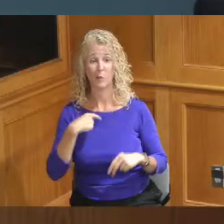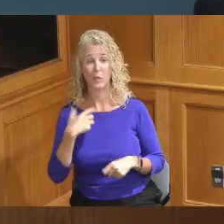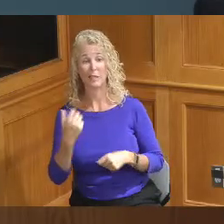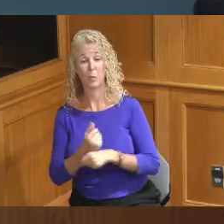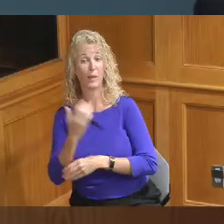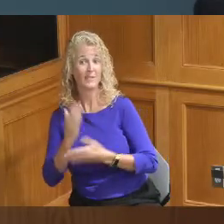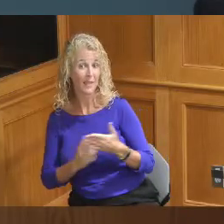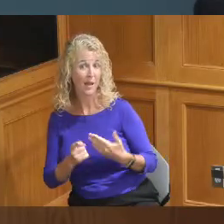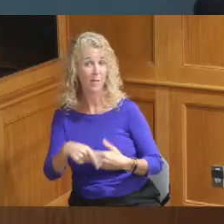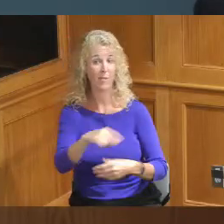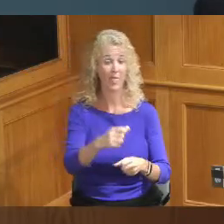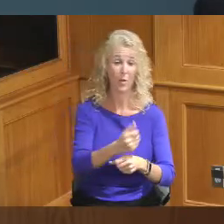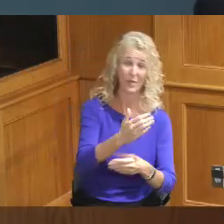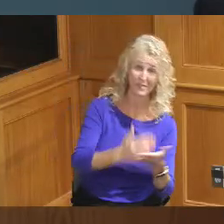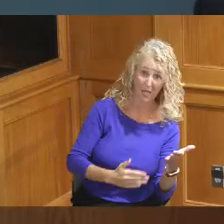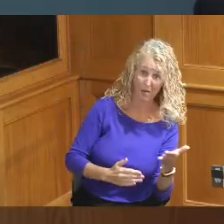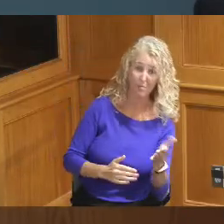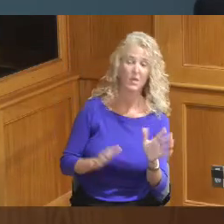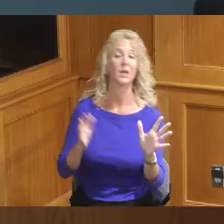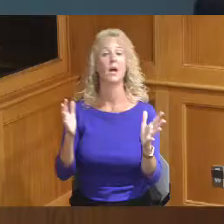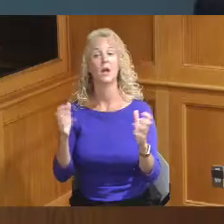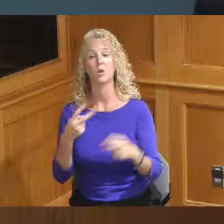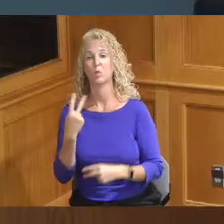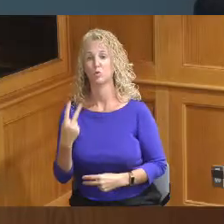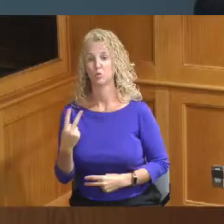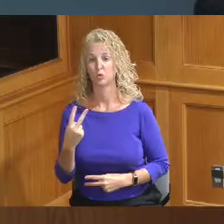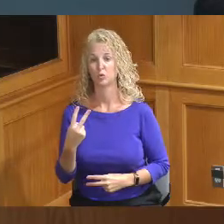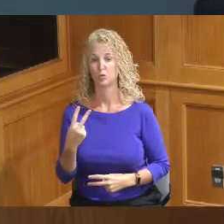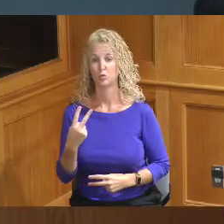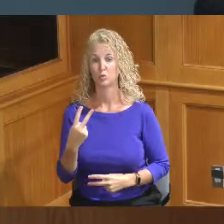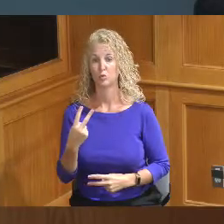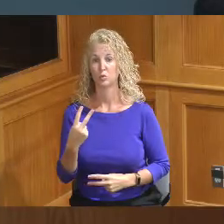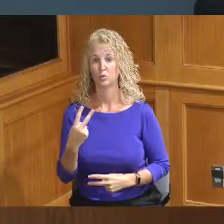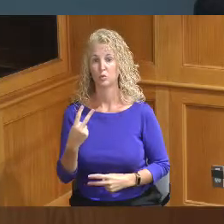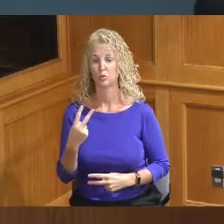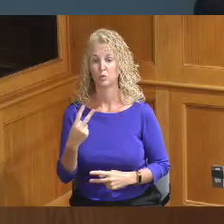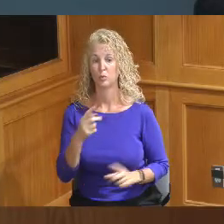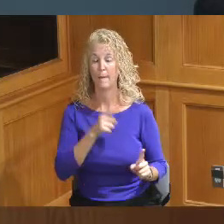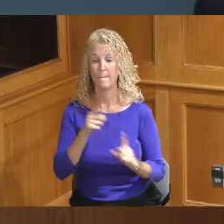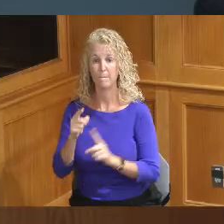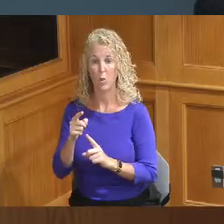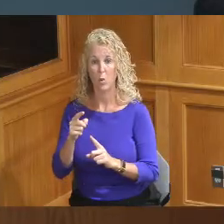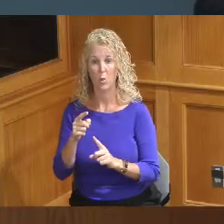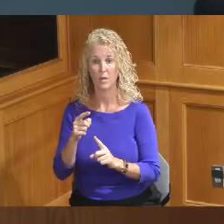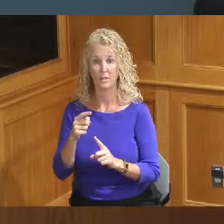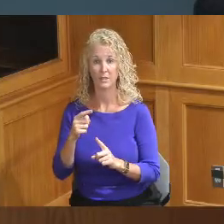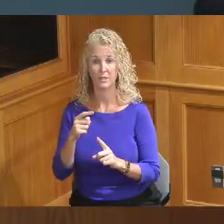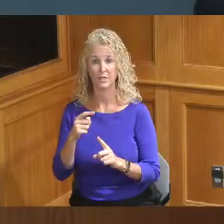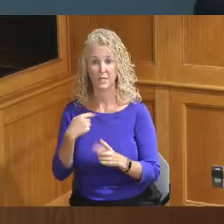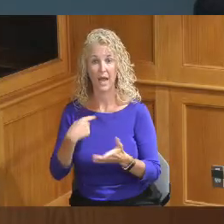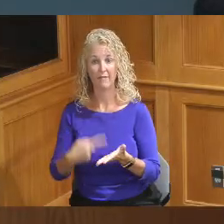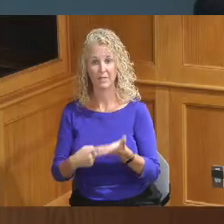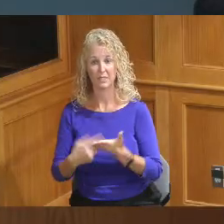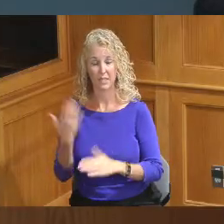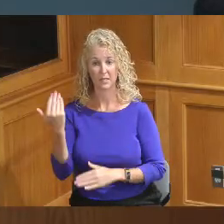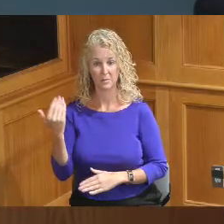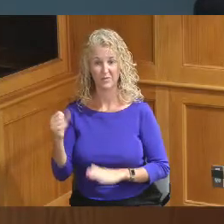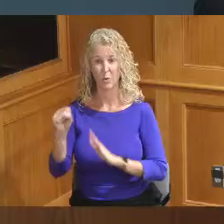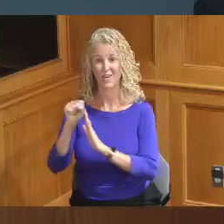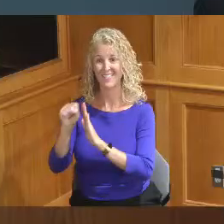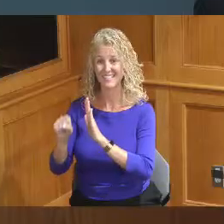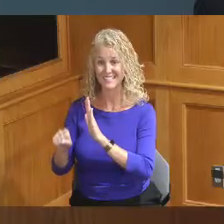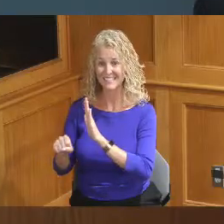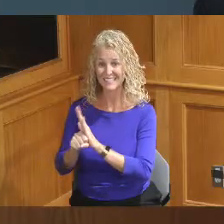way negotiations work. I do want to hit on two things, though, that have been talked about and then, that I've talked about. The state